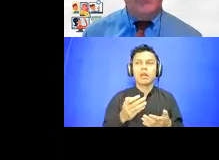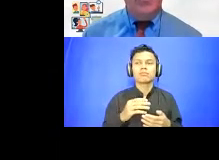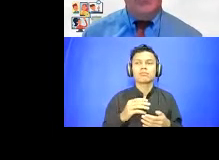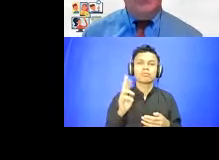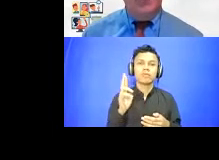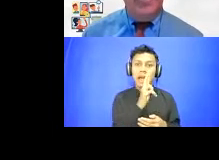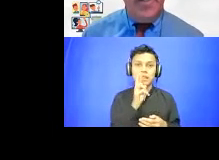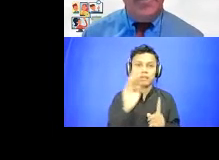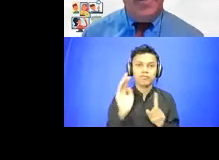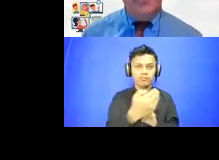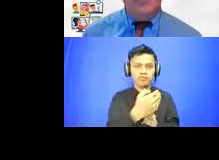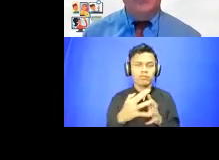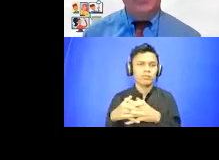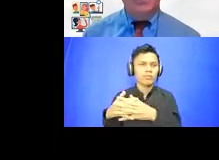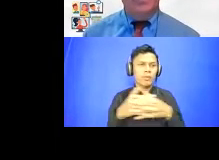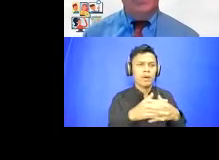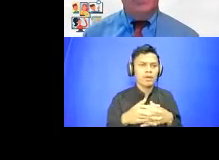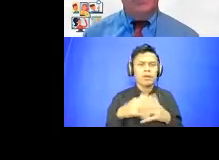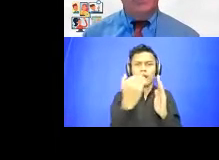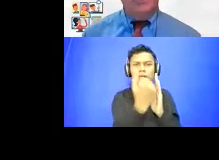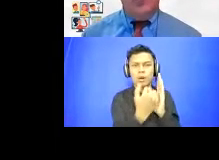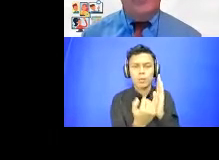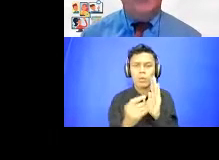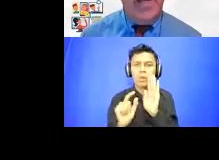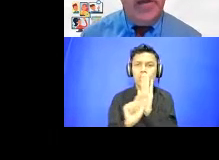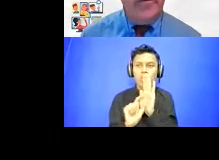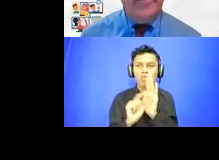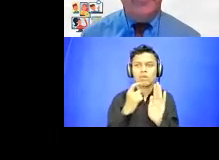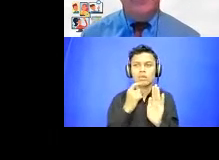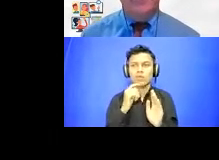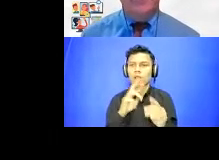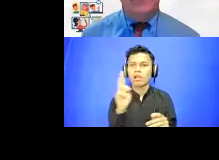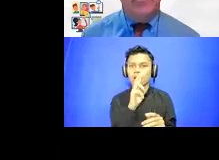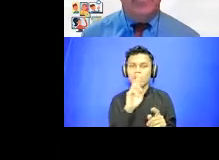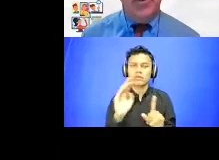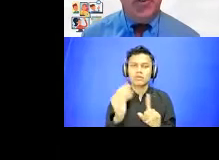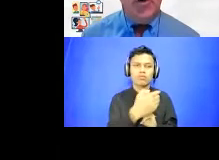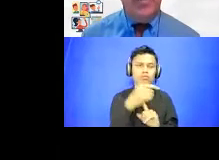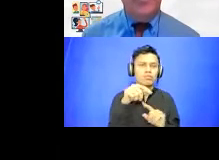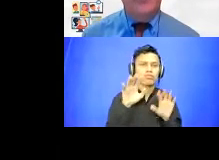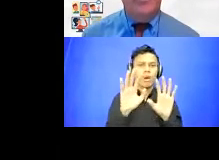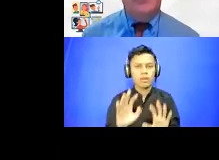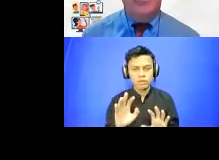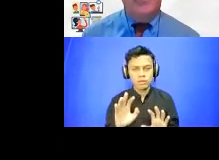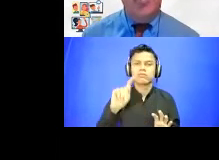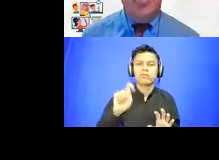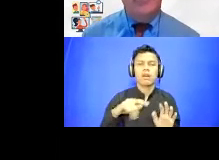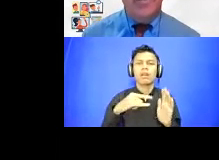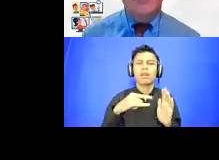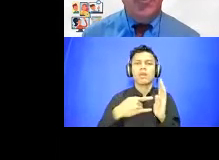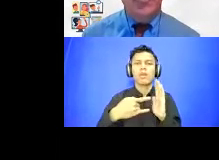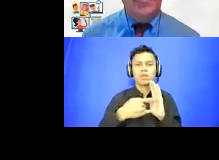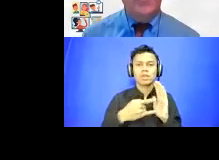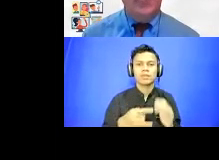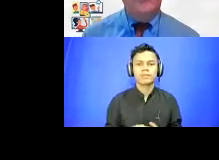confidentiality using technology. We have standards concerning conducting